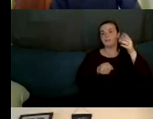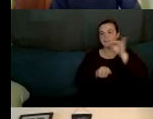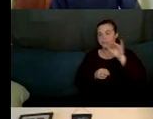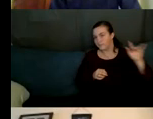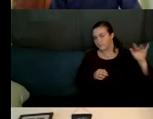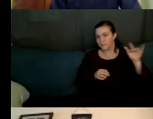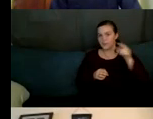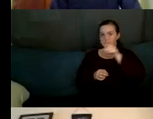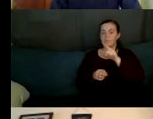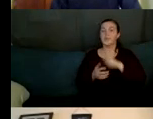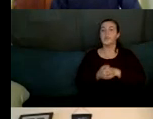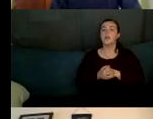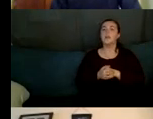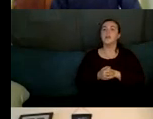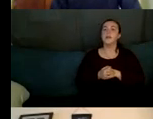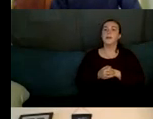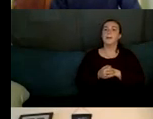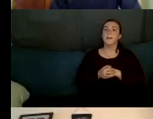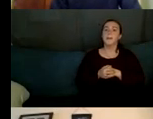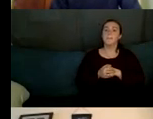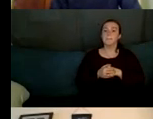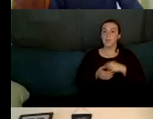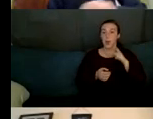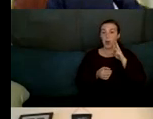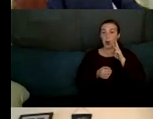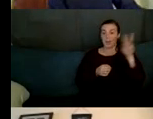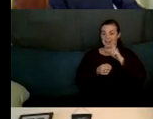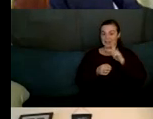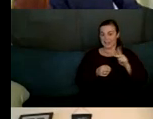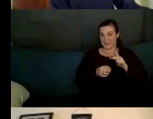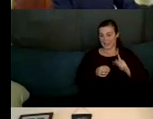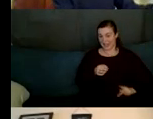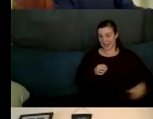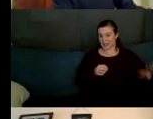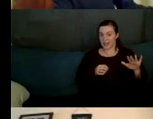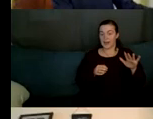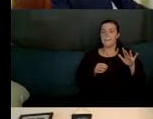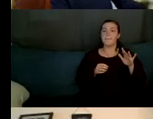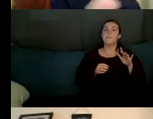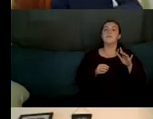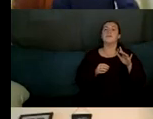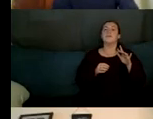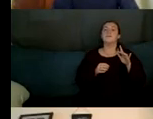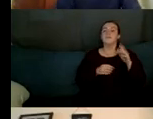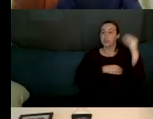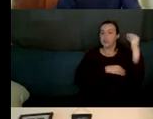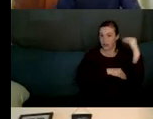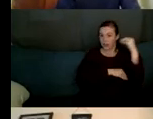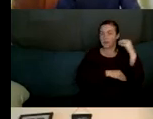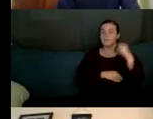Sinagua in the Kingdom of the West. I have been playing for a little over 3 years, so I'm still pretty